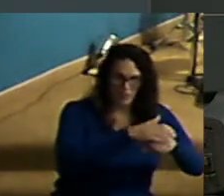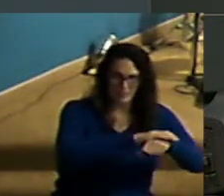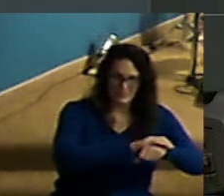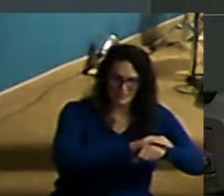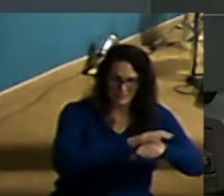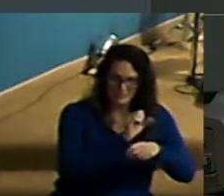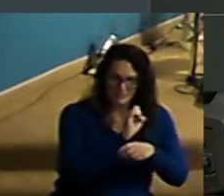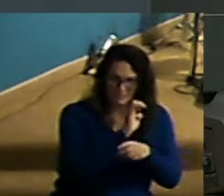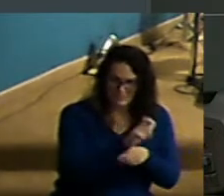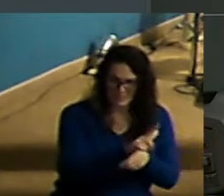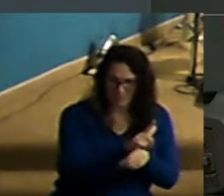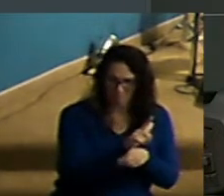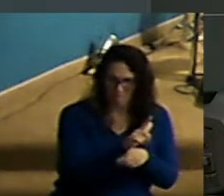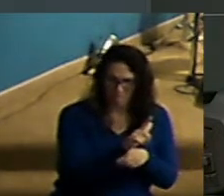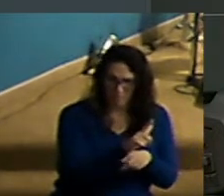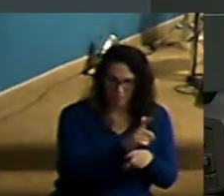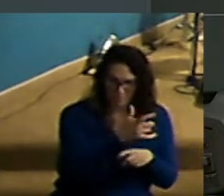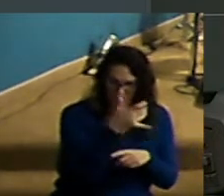closed.